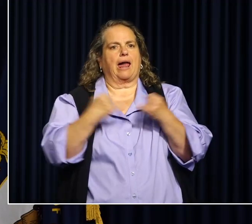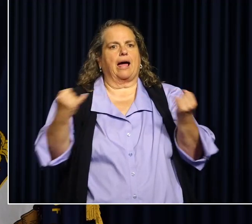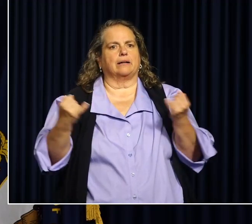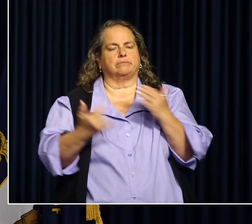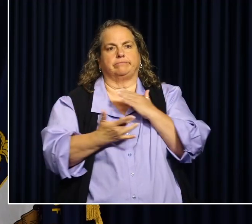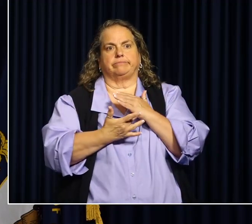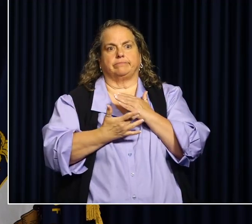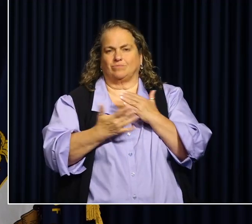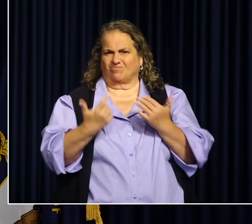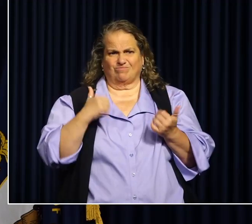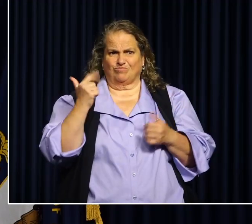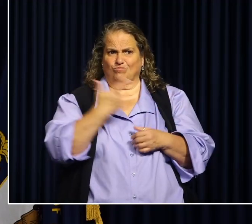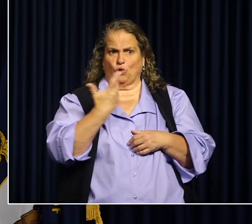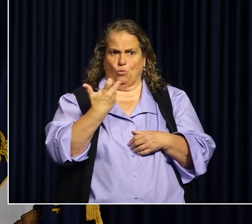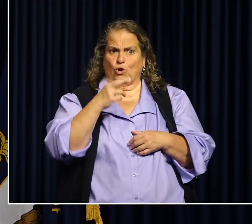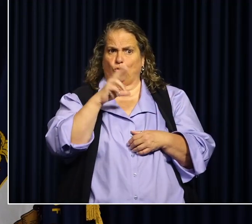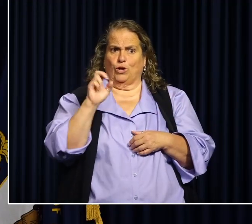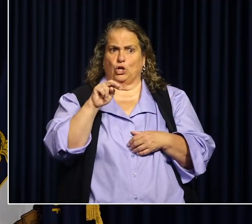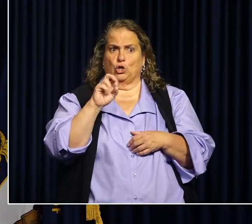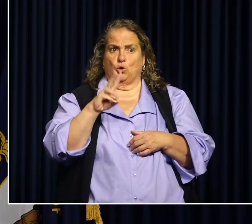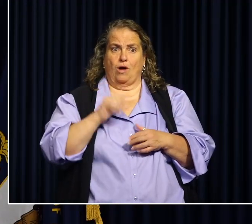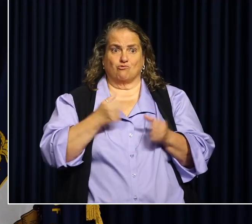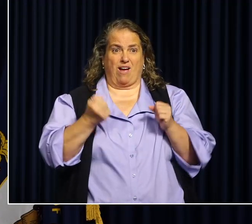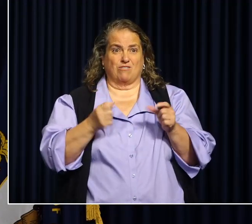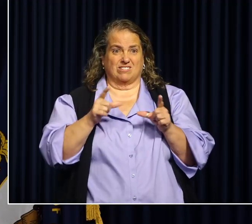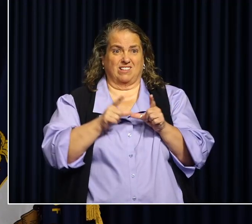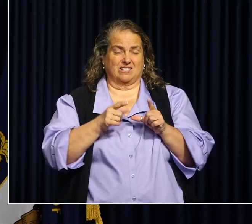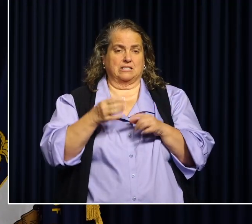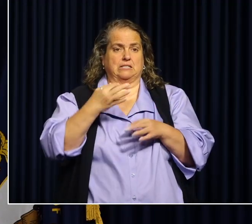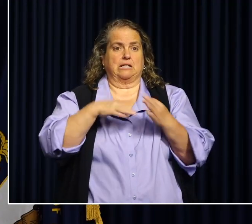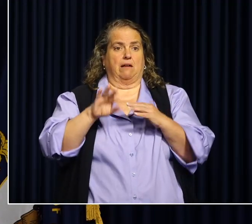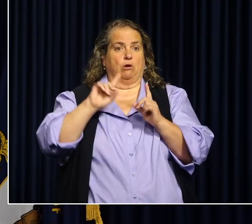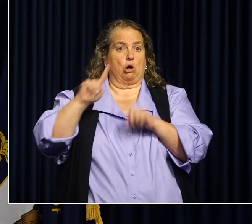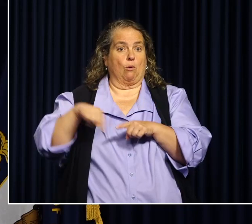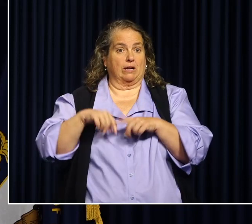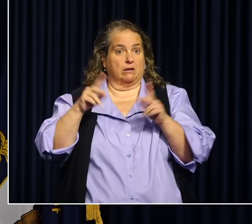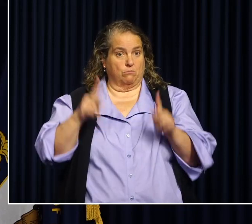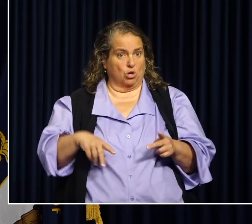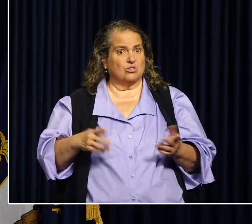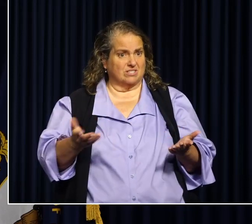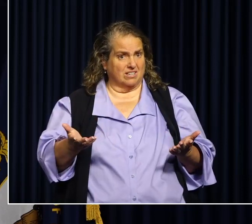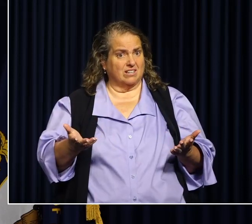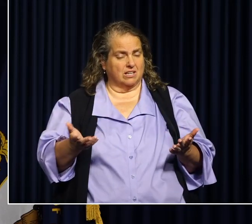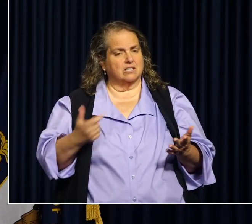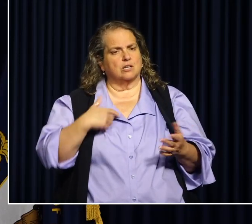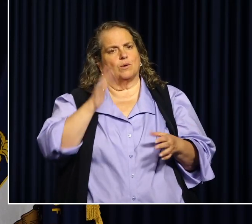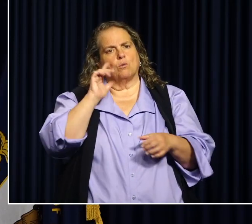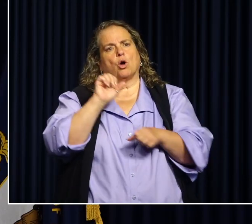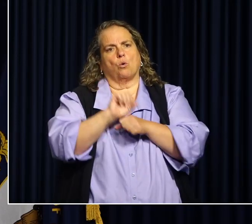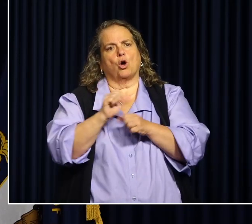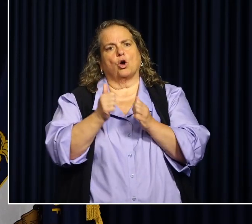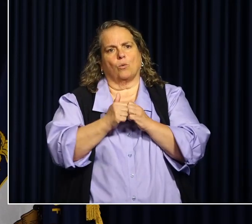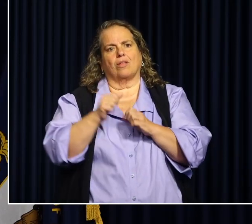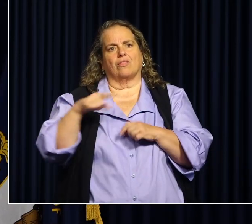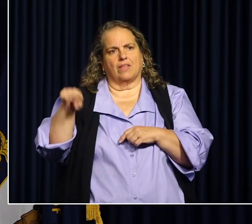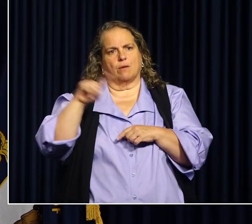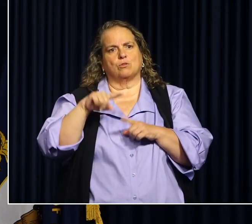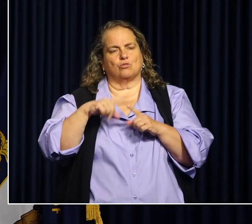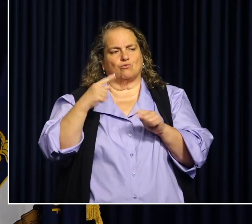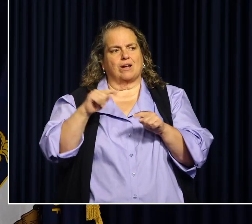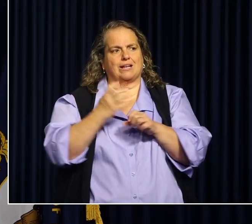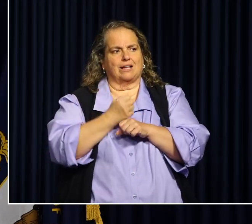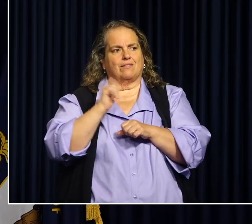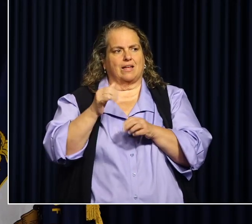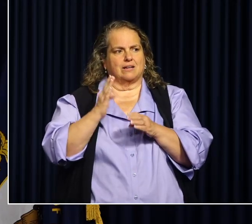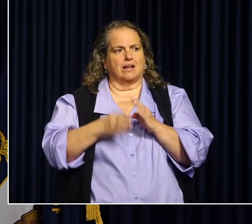like to renew our driver's license when we can online instead of having to go in. So we're going to work with them to try to get that